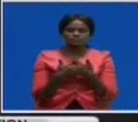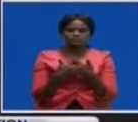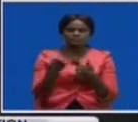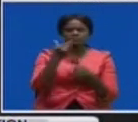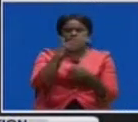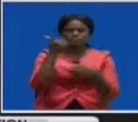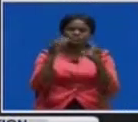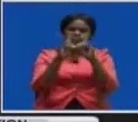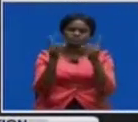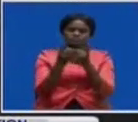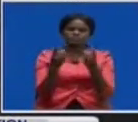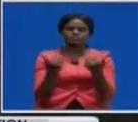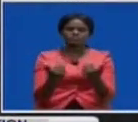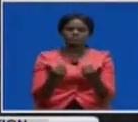district.